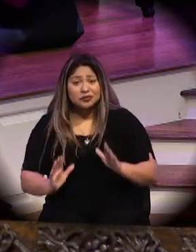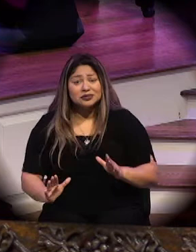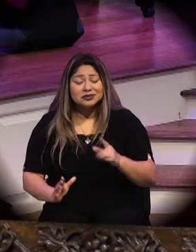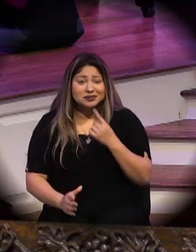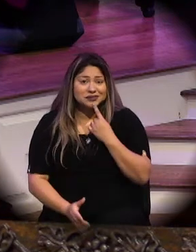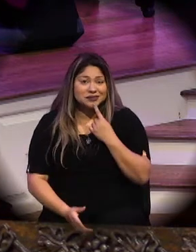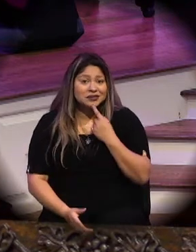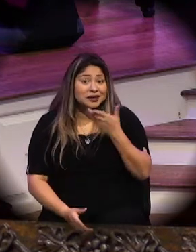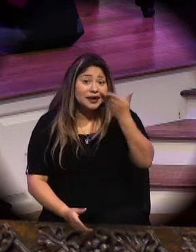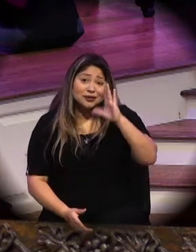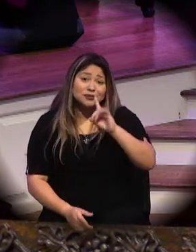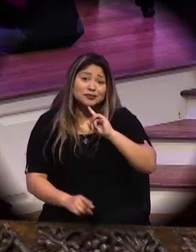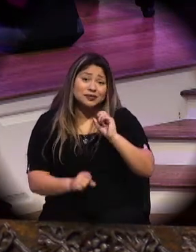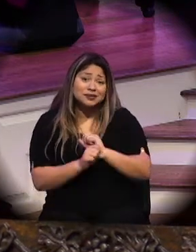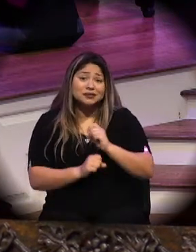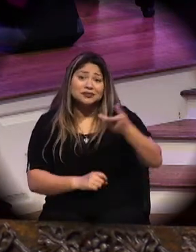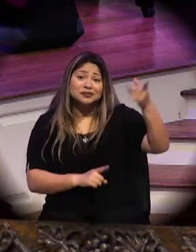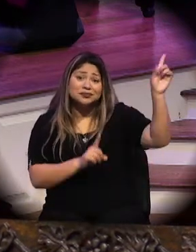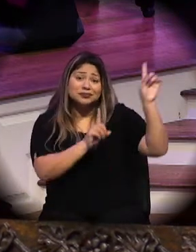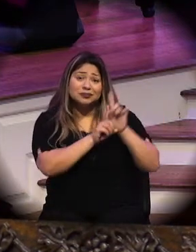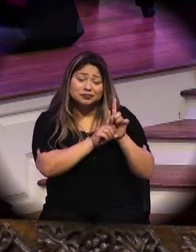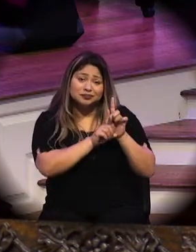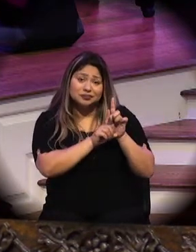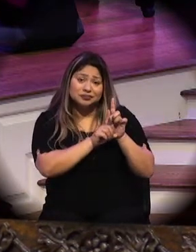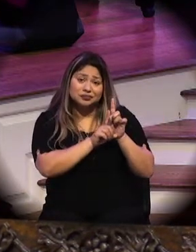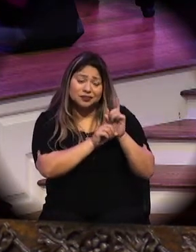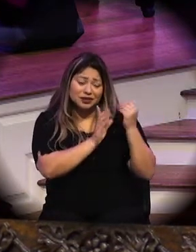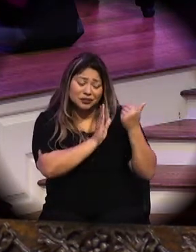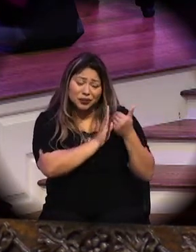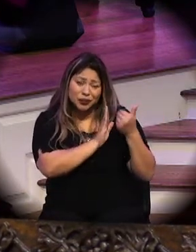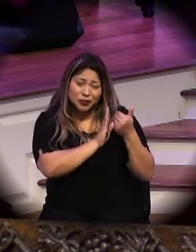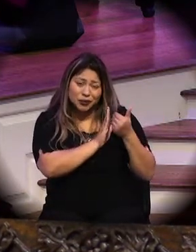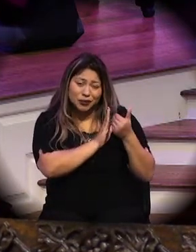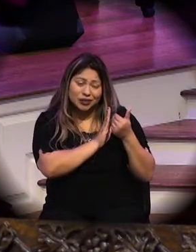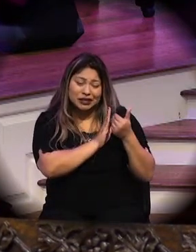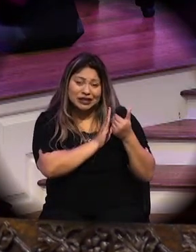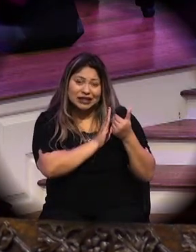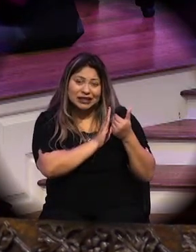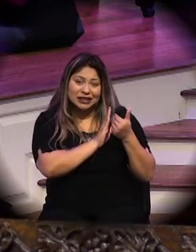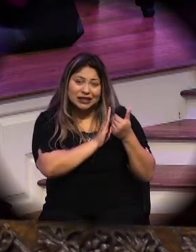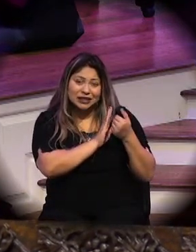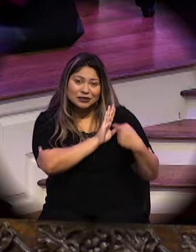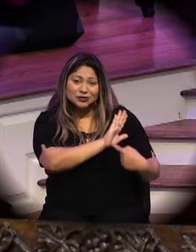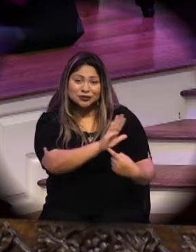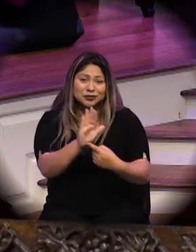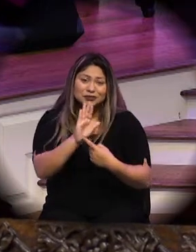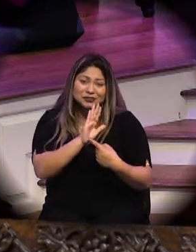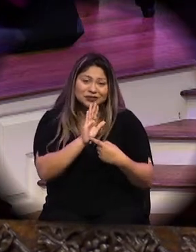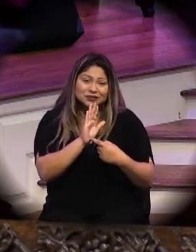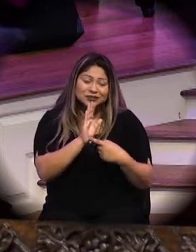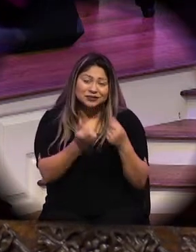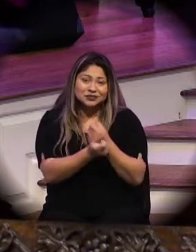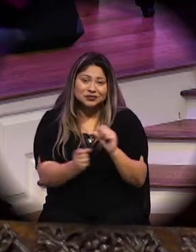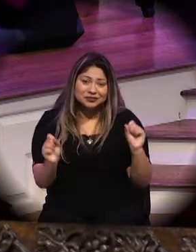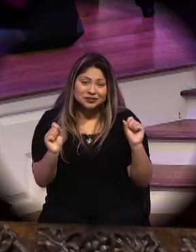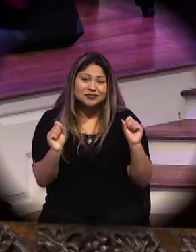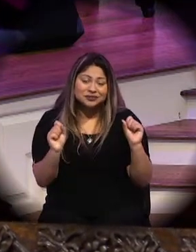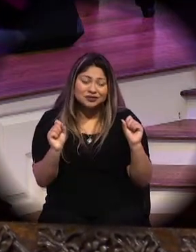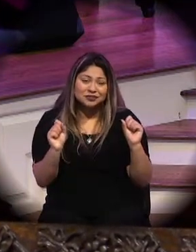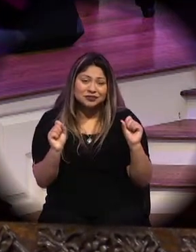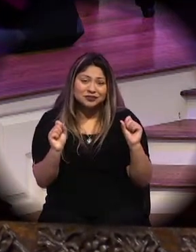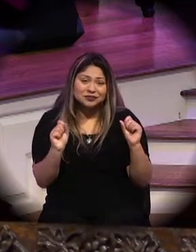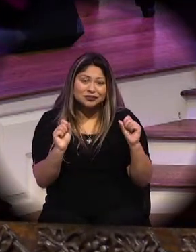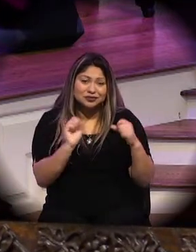by. He says, the Lord has made his salvation known and revealed his righteousness to the